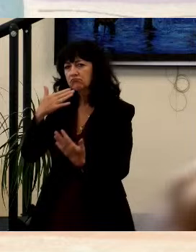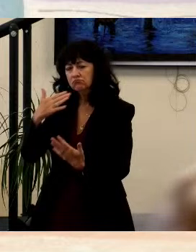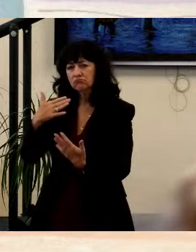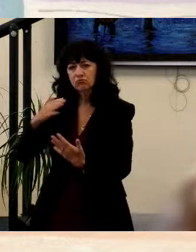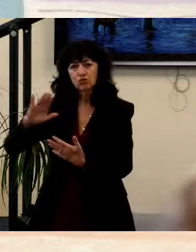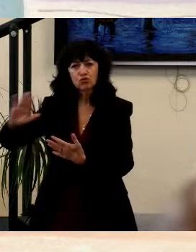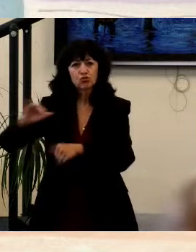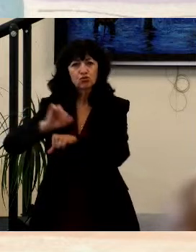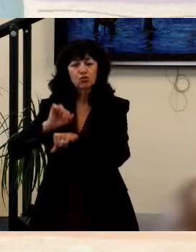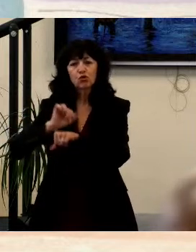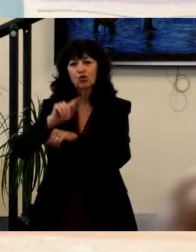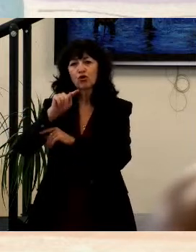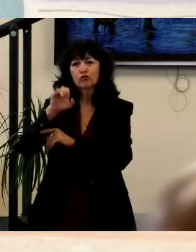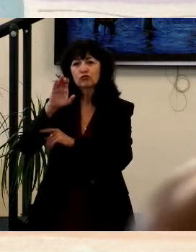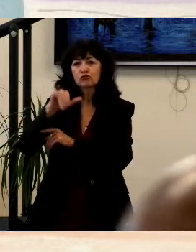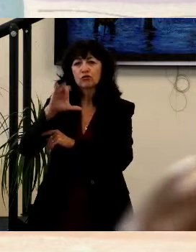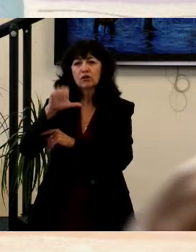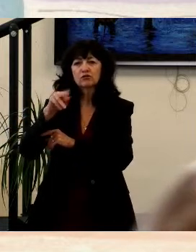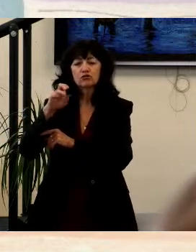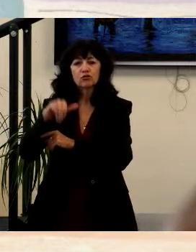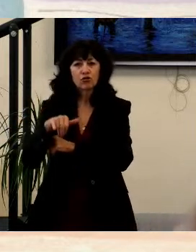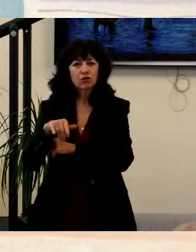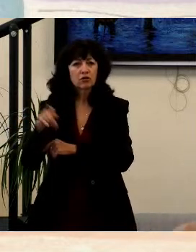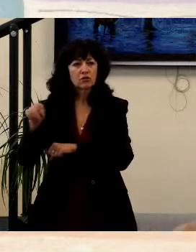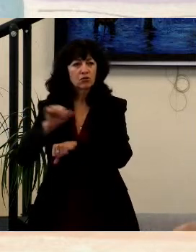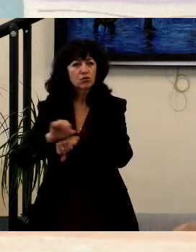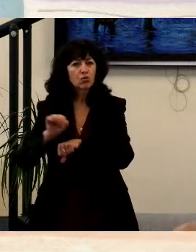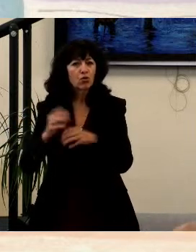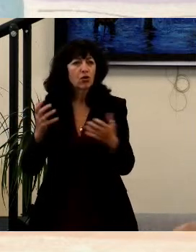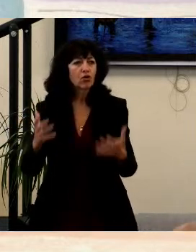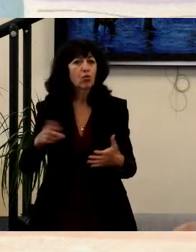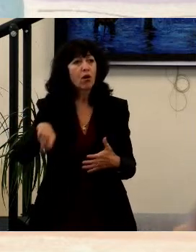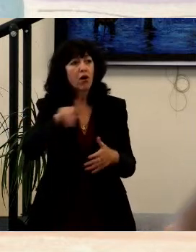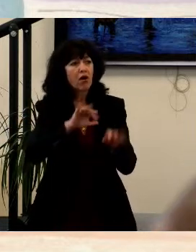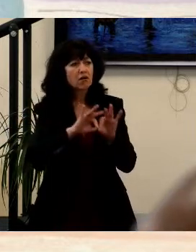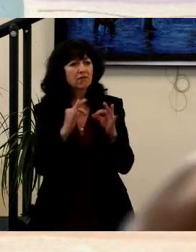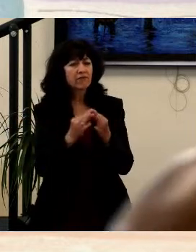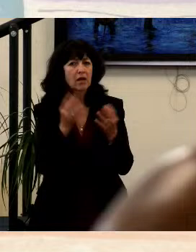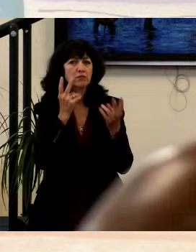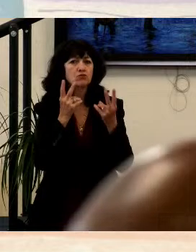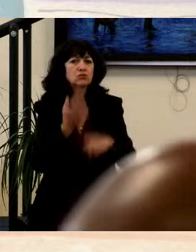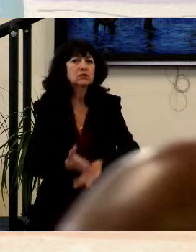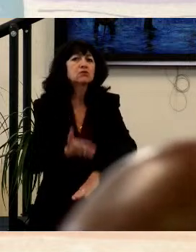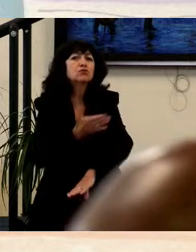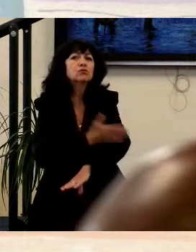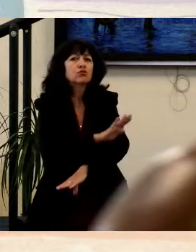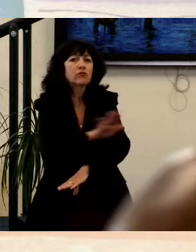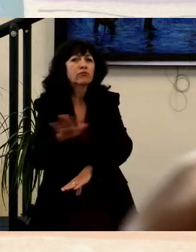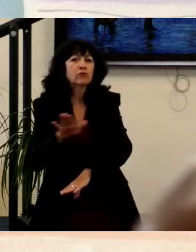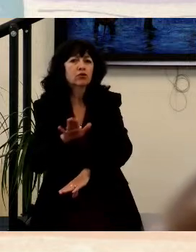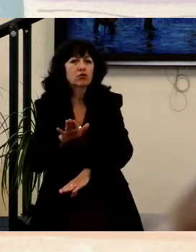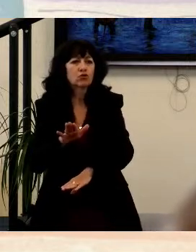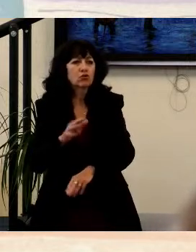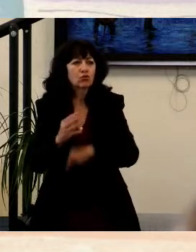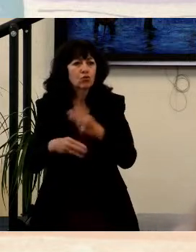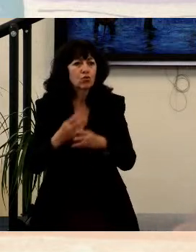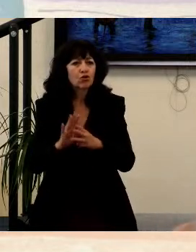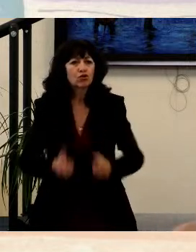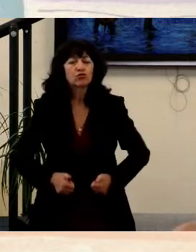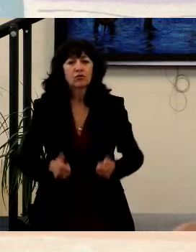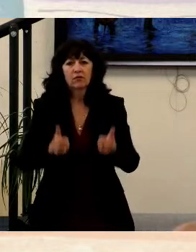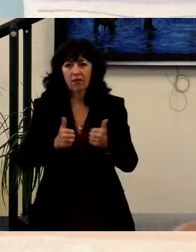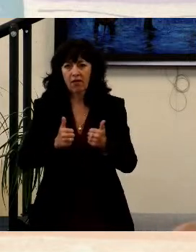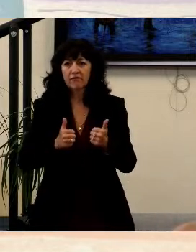with her and to improve the lives of children and families. Through our partnership, we have been able to amplify the voices of young